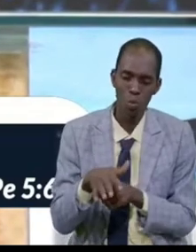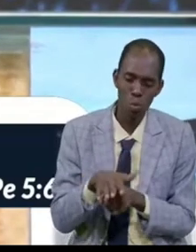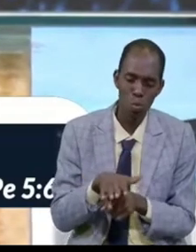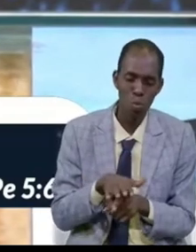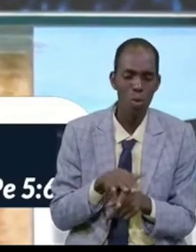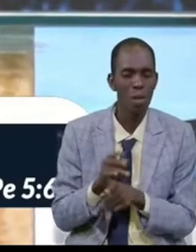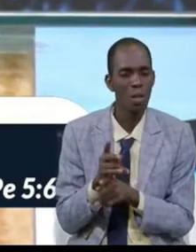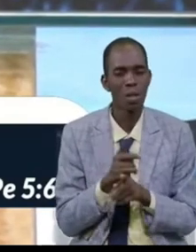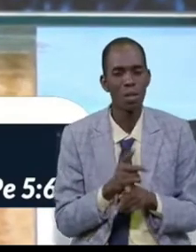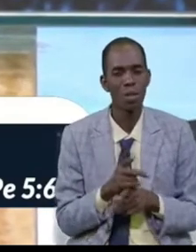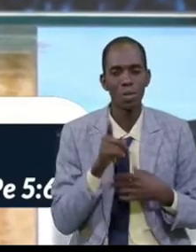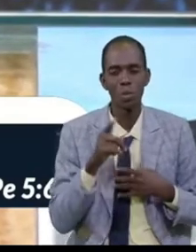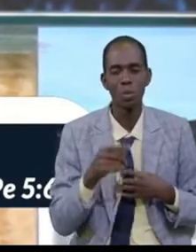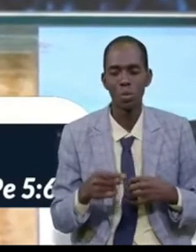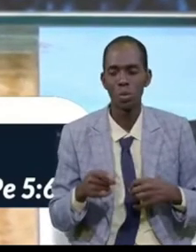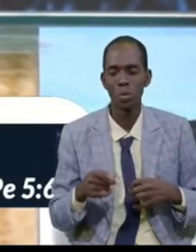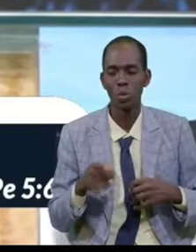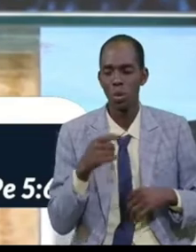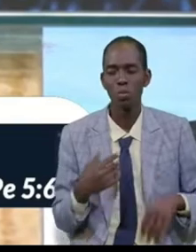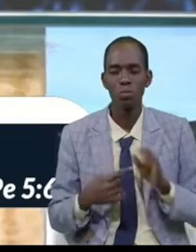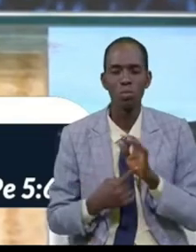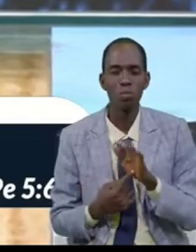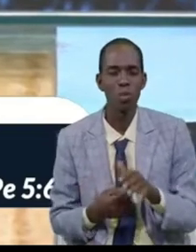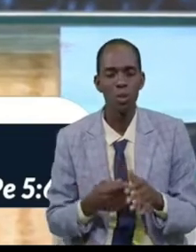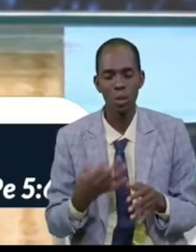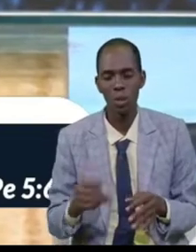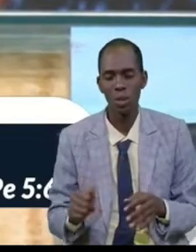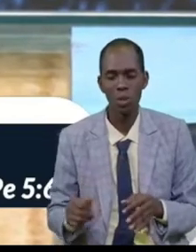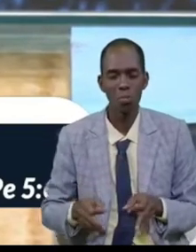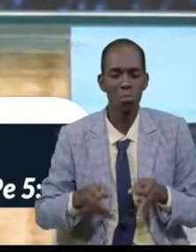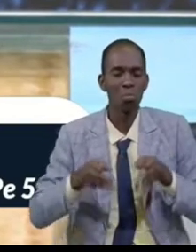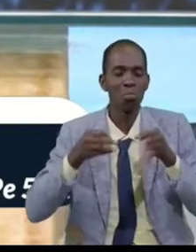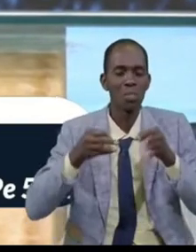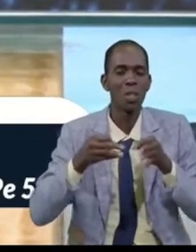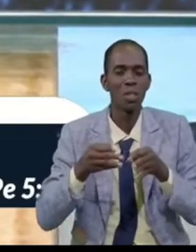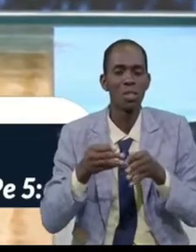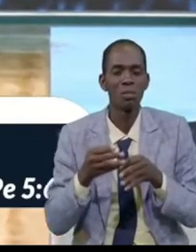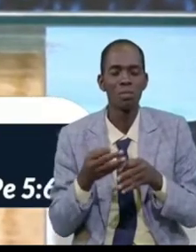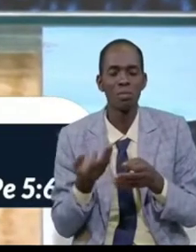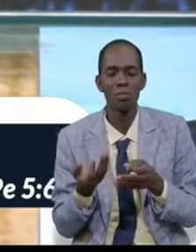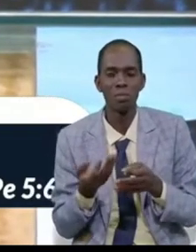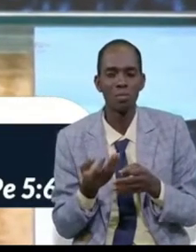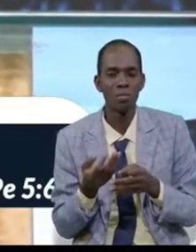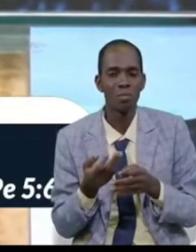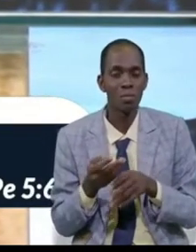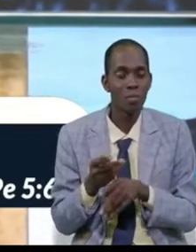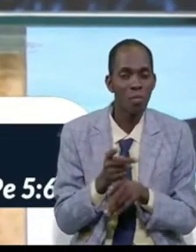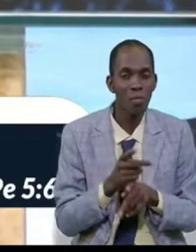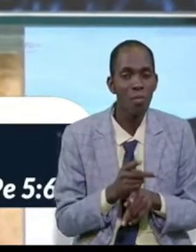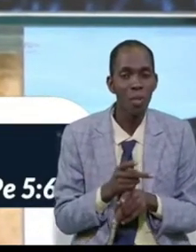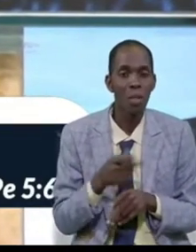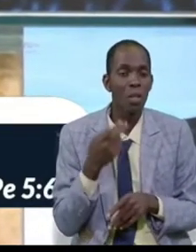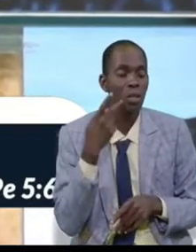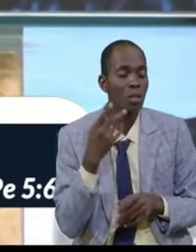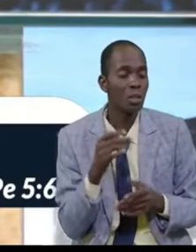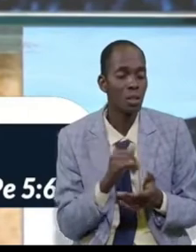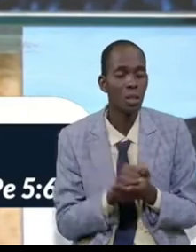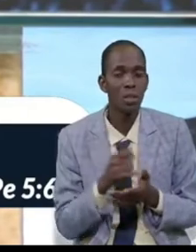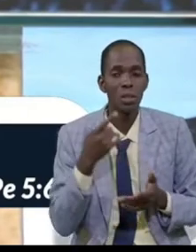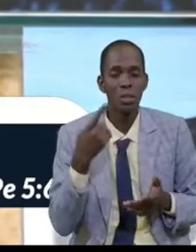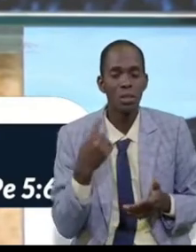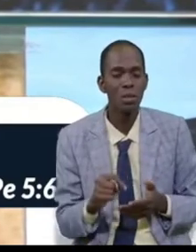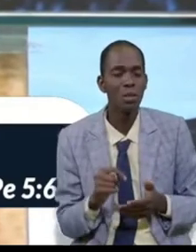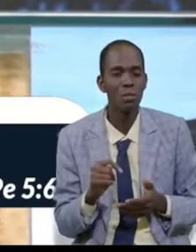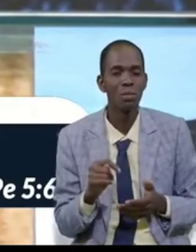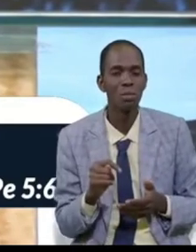the care is delayed, the fellow might have passed through the need and all that before we even get